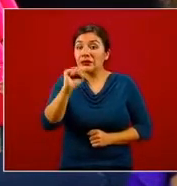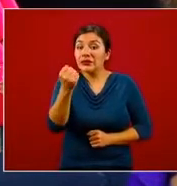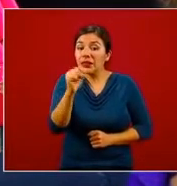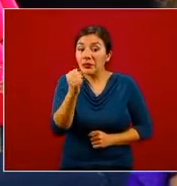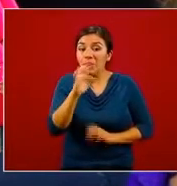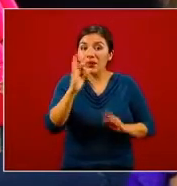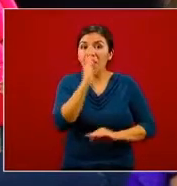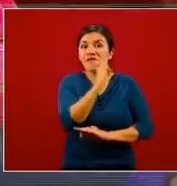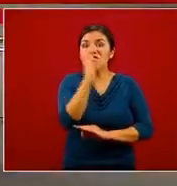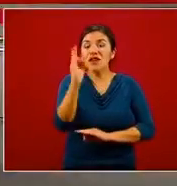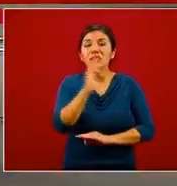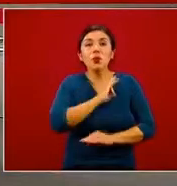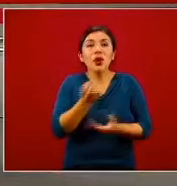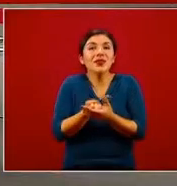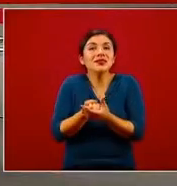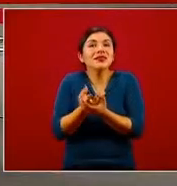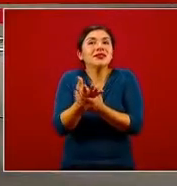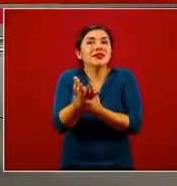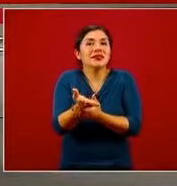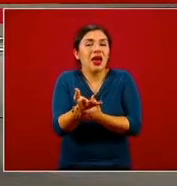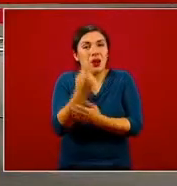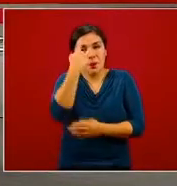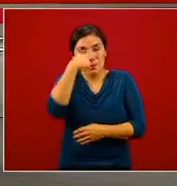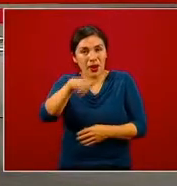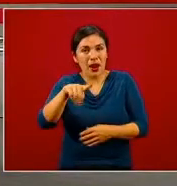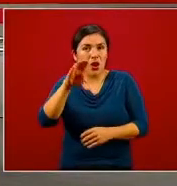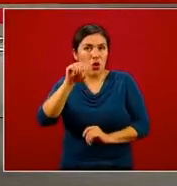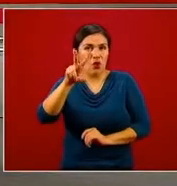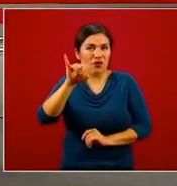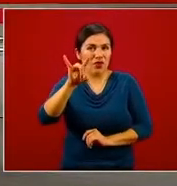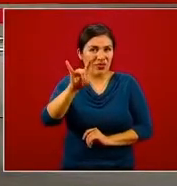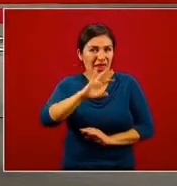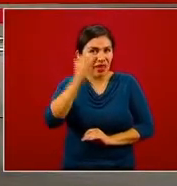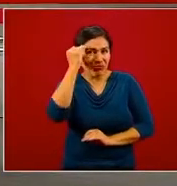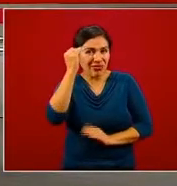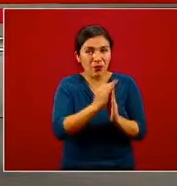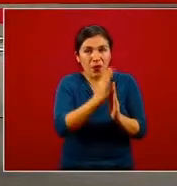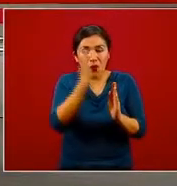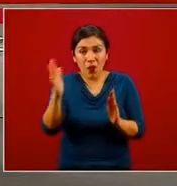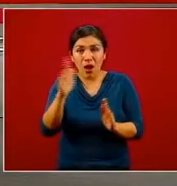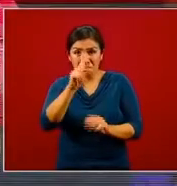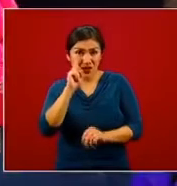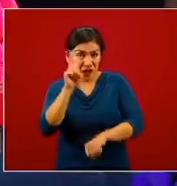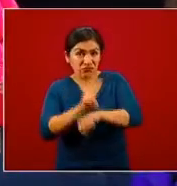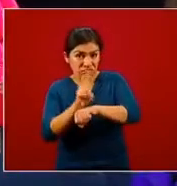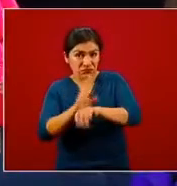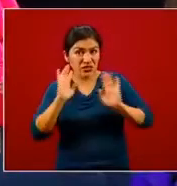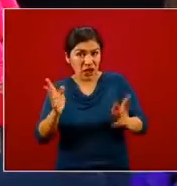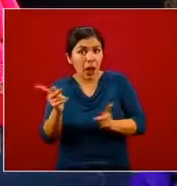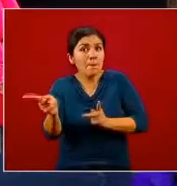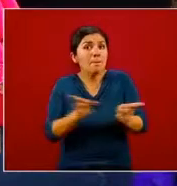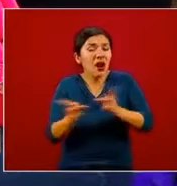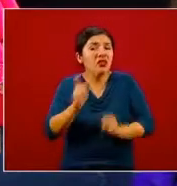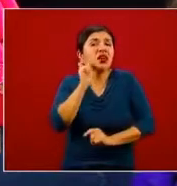Gattel, in September, it's flu season. So we're going to be